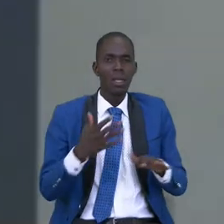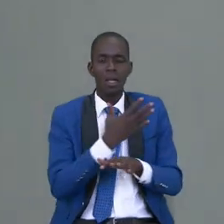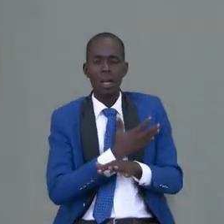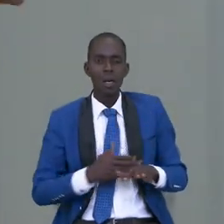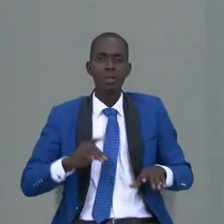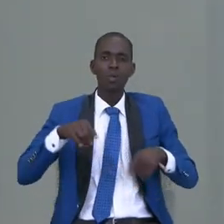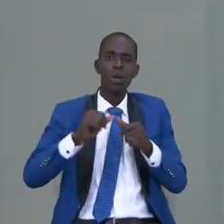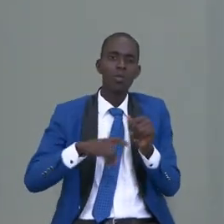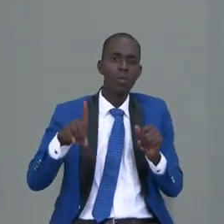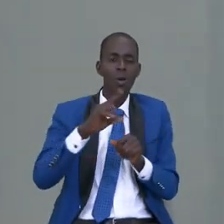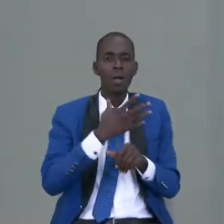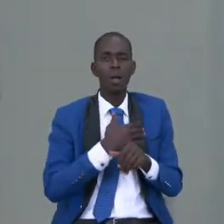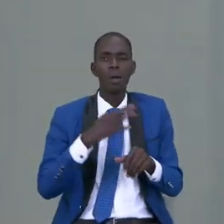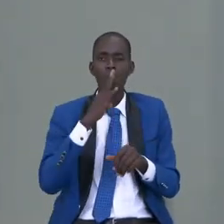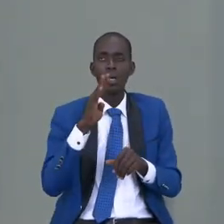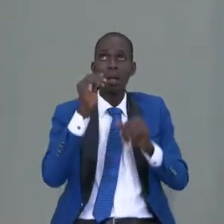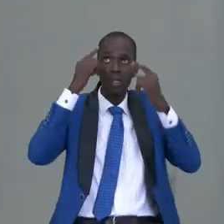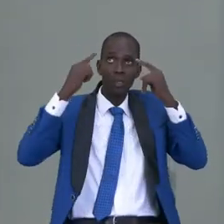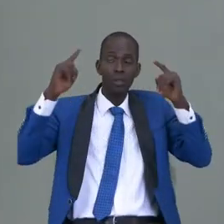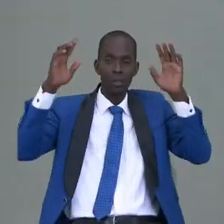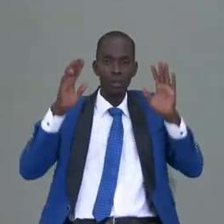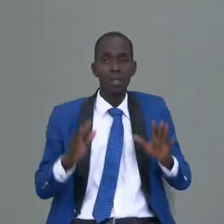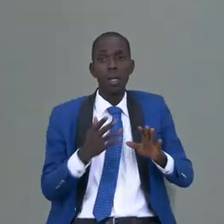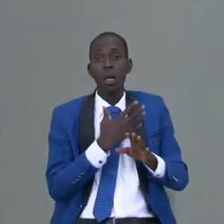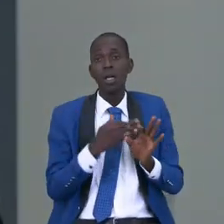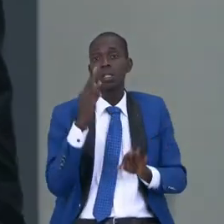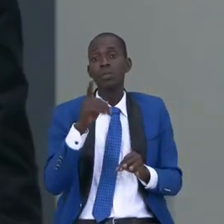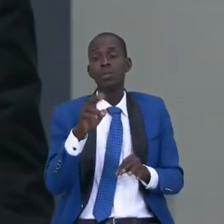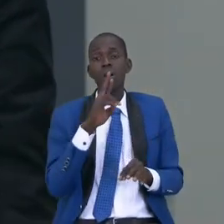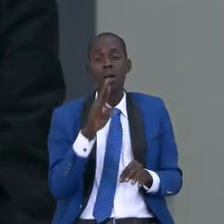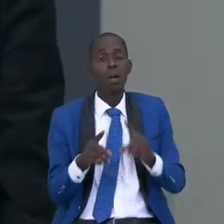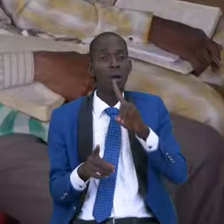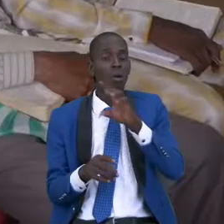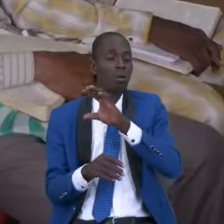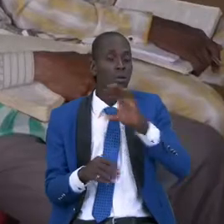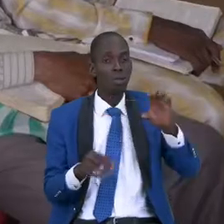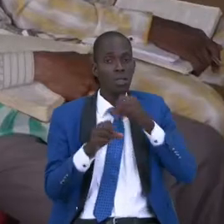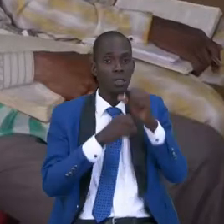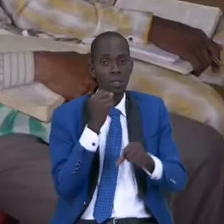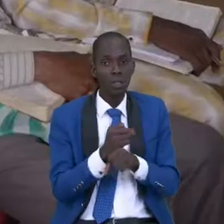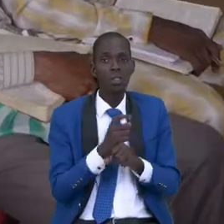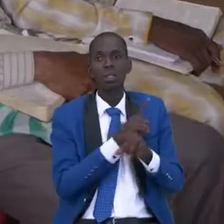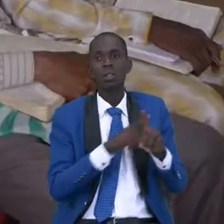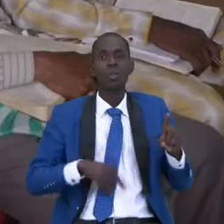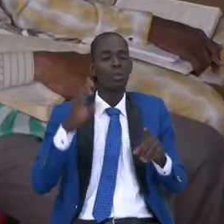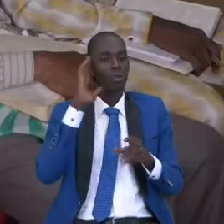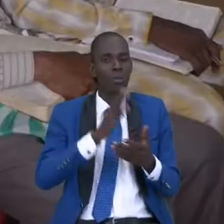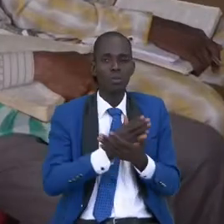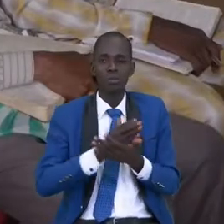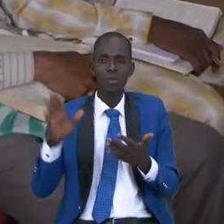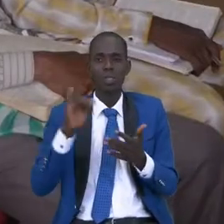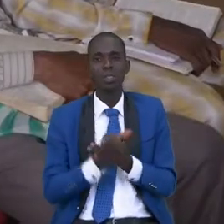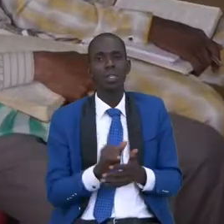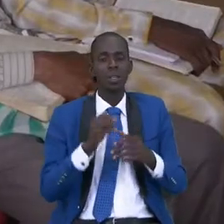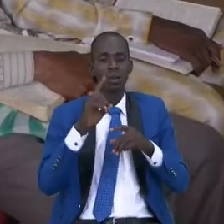achiever, even if you are 100 years of age, the Lord will brush aside that age. And the